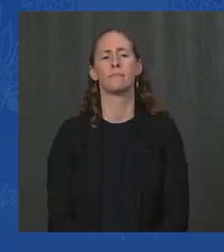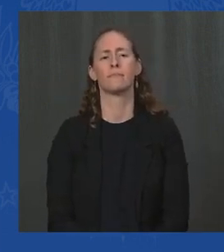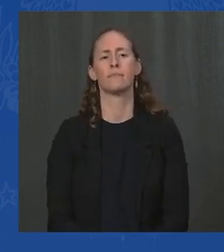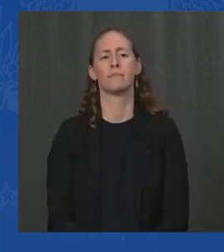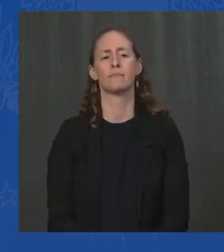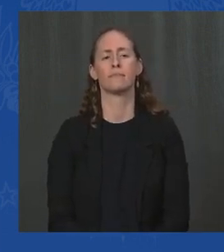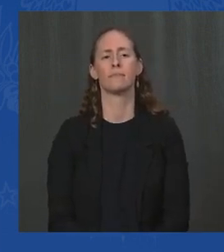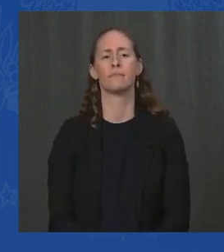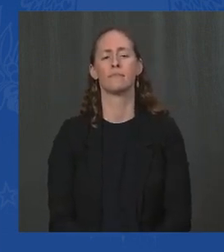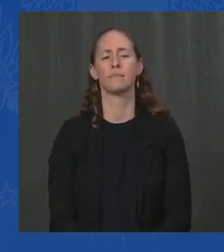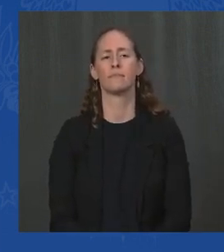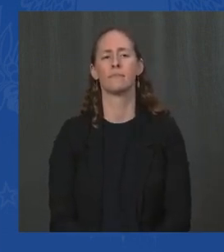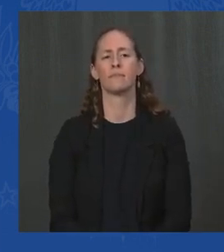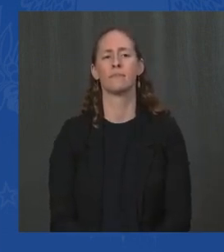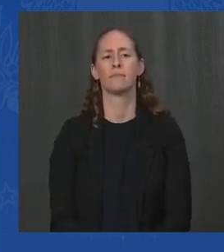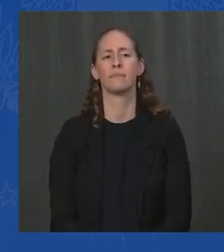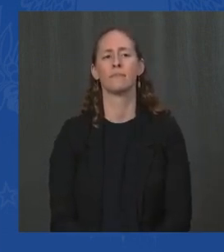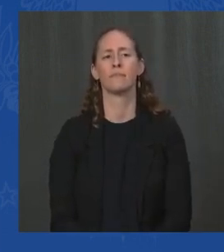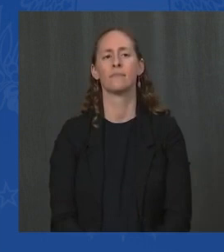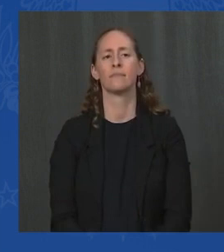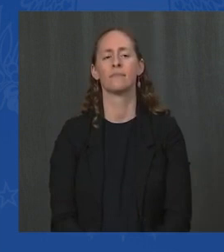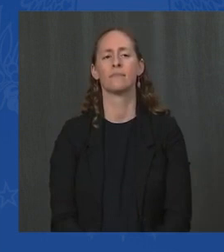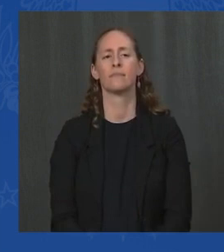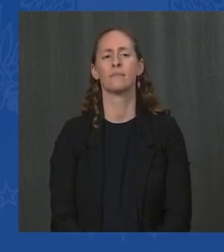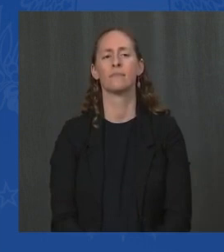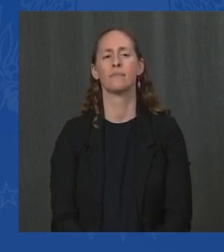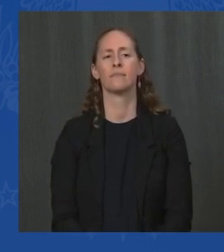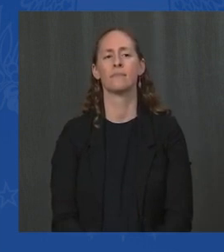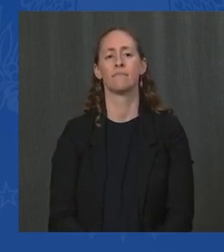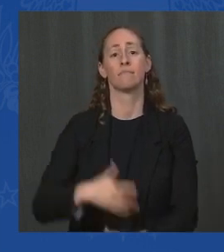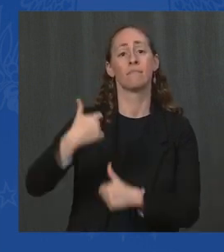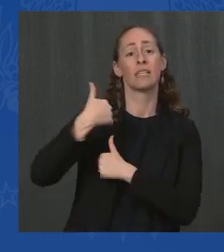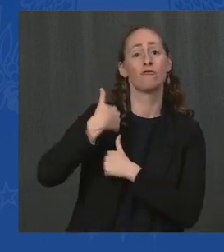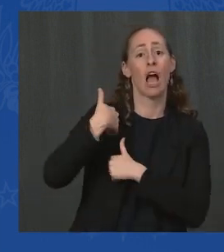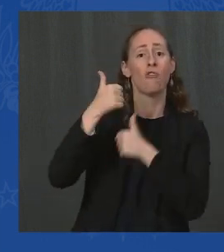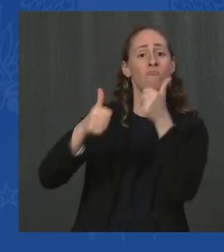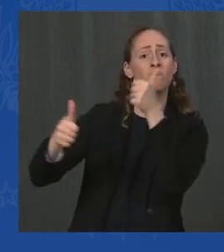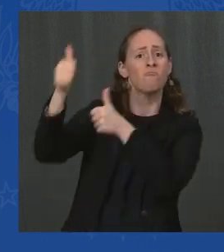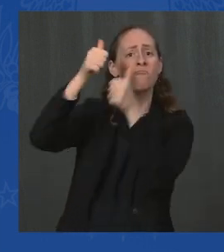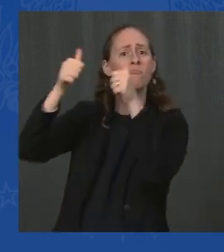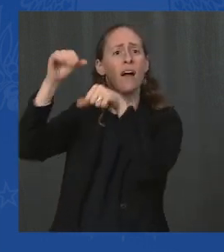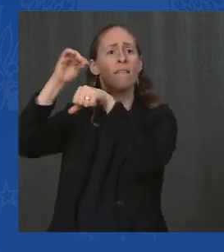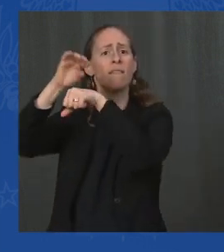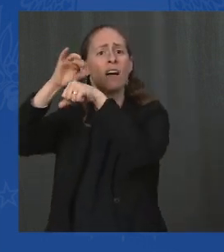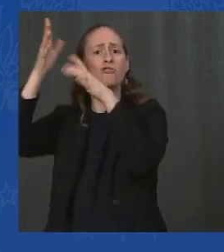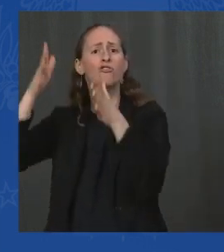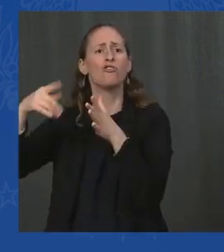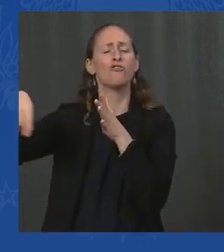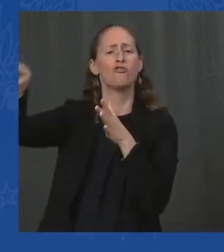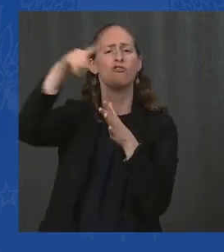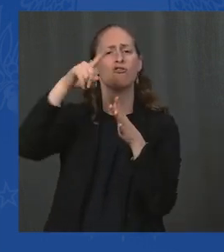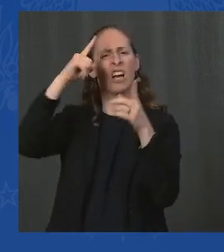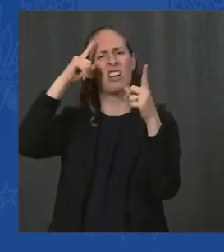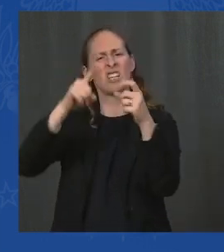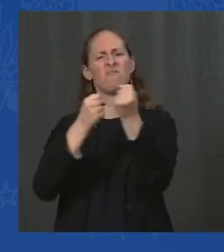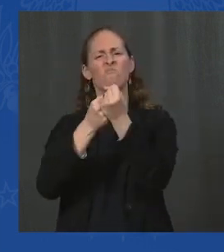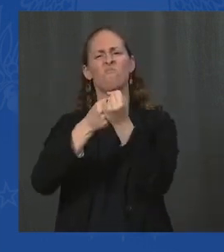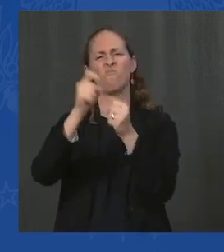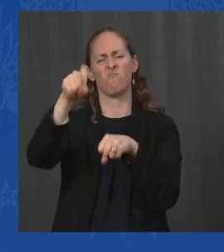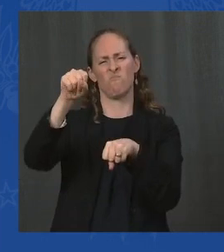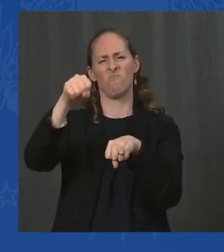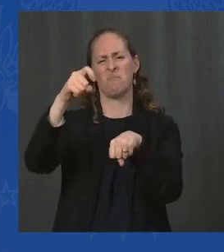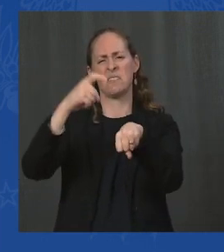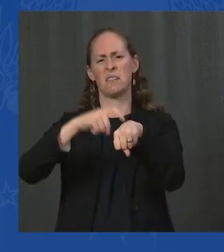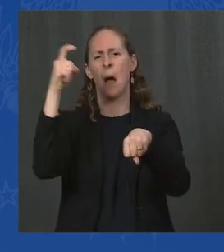my civilian and military advisors, the Secretary of State, the Secretary of Defense, the Chairman